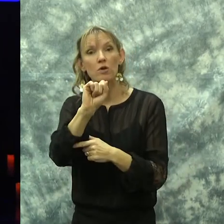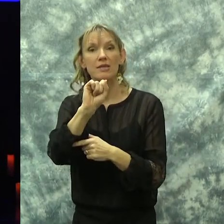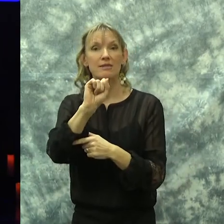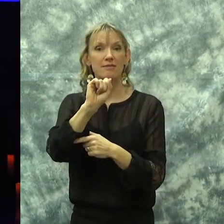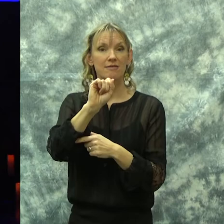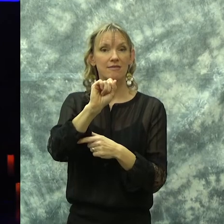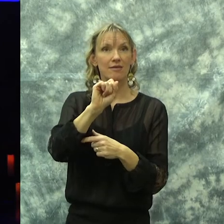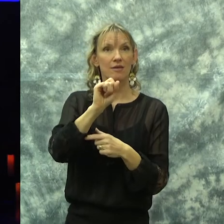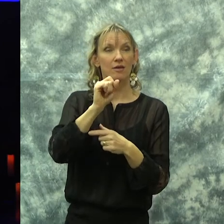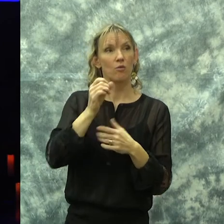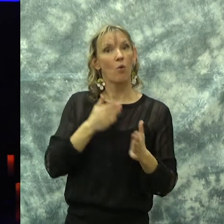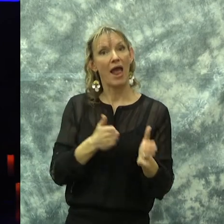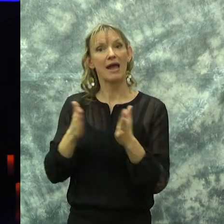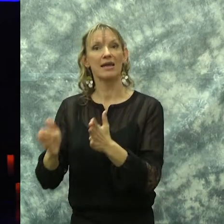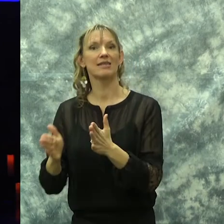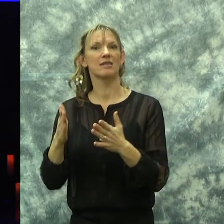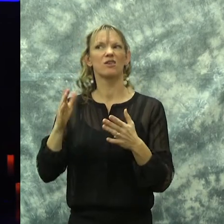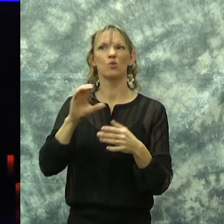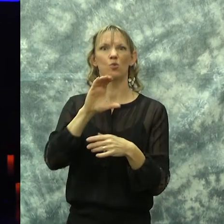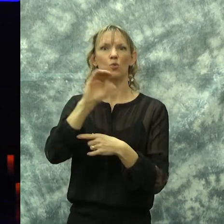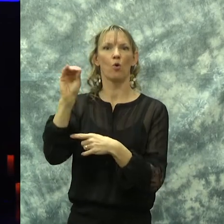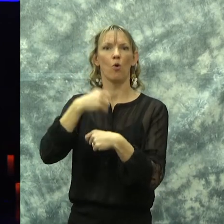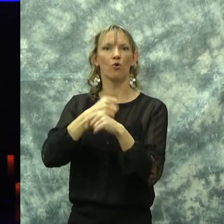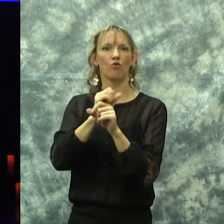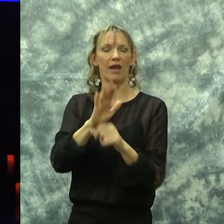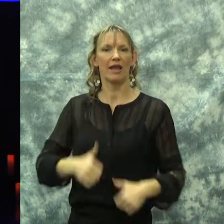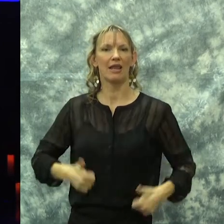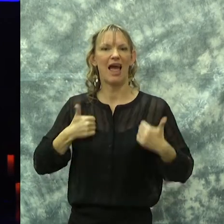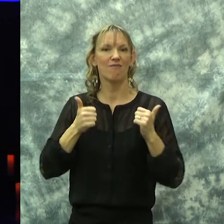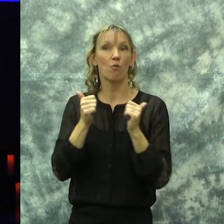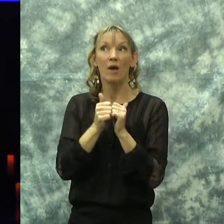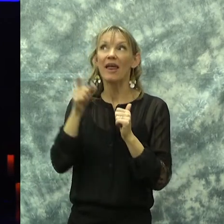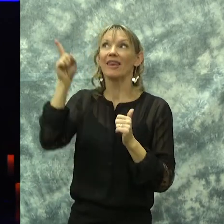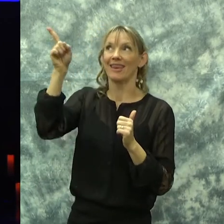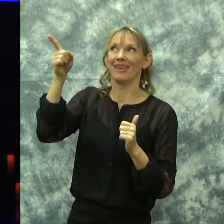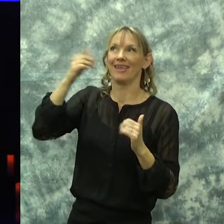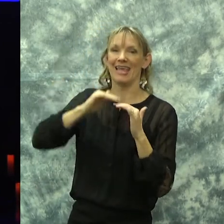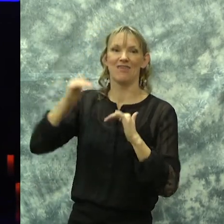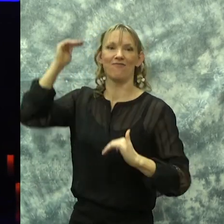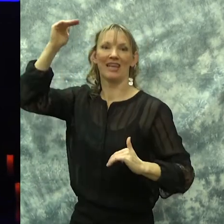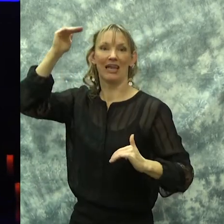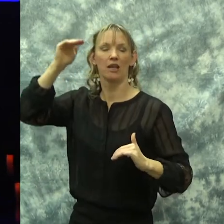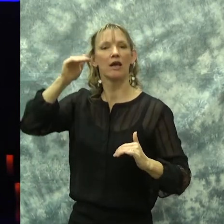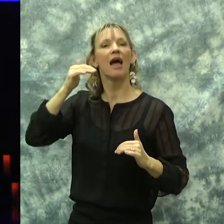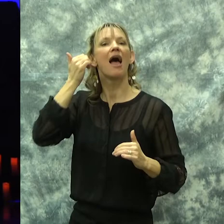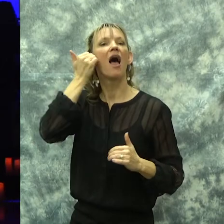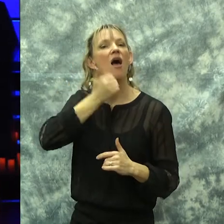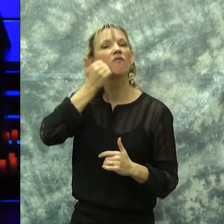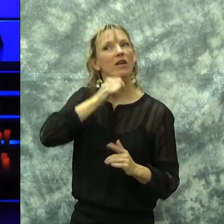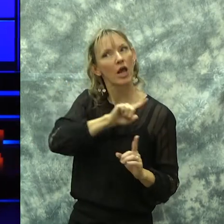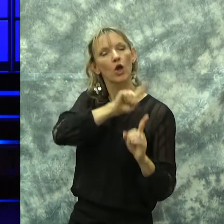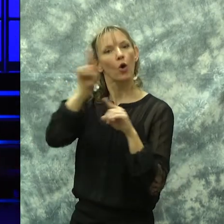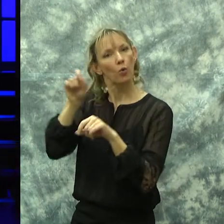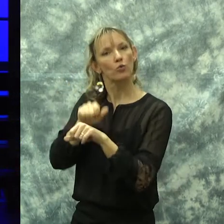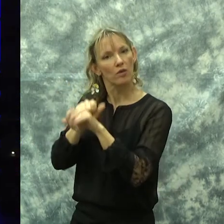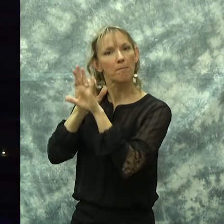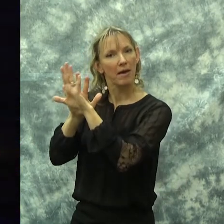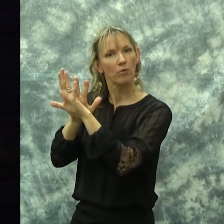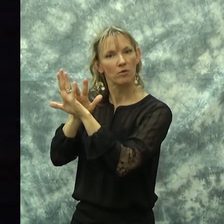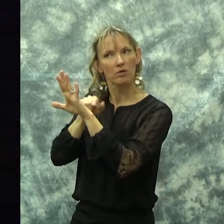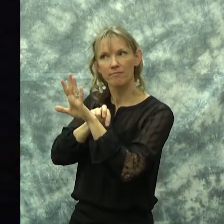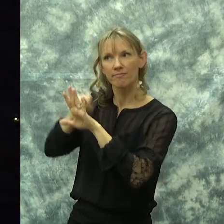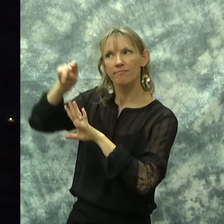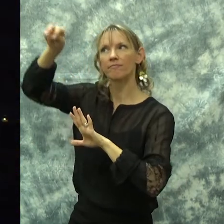need to co-create your life with the infinite. Go to this mountaintop daily and